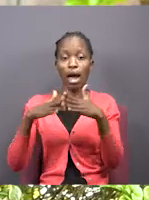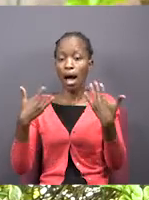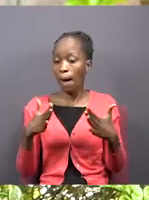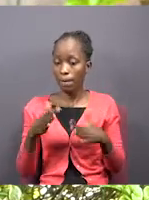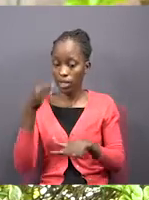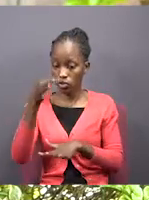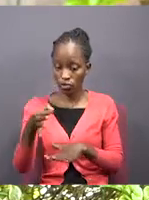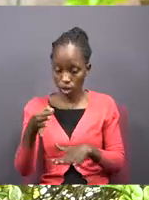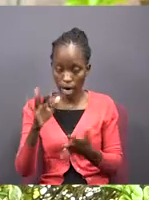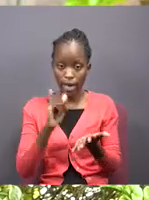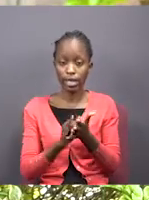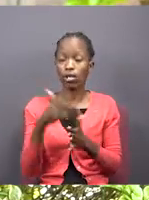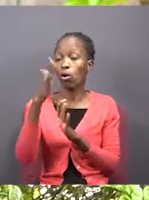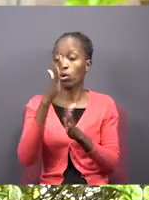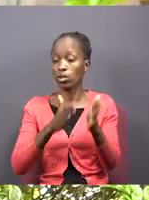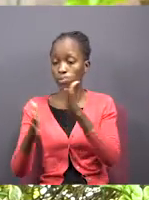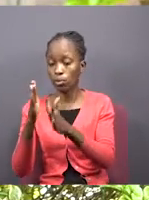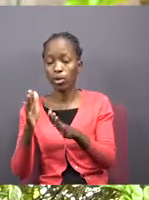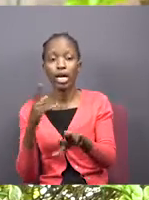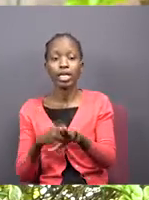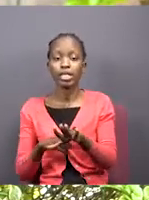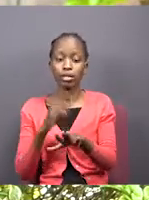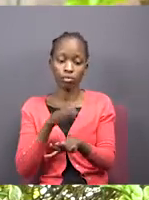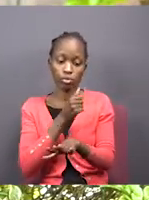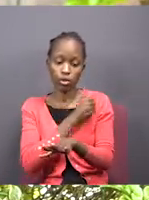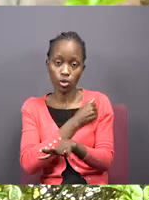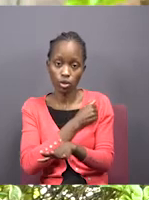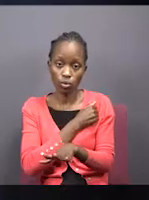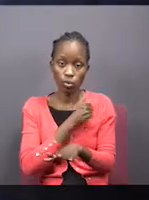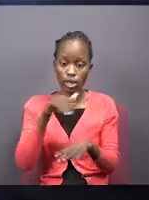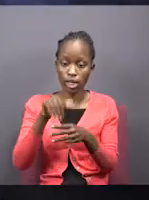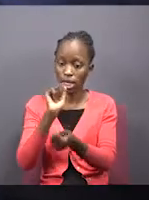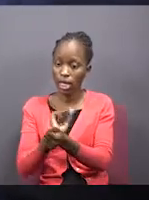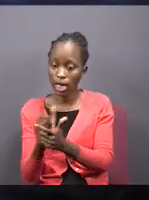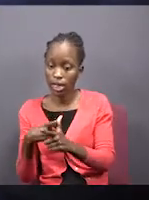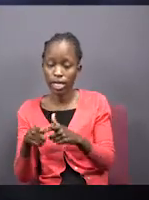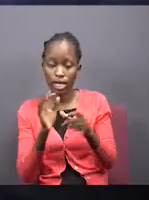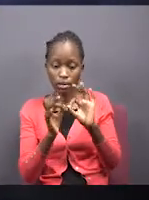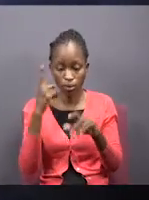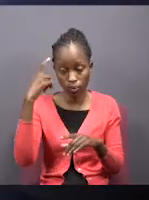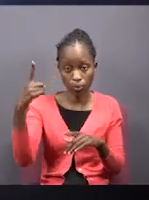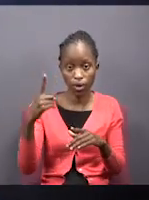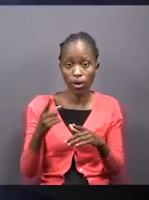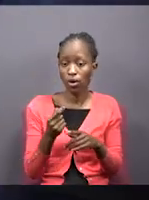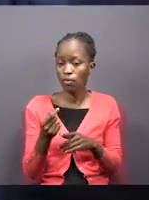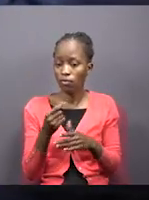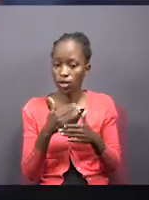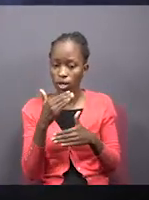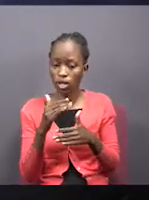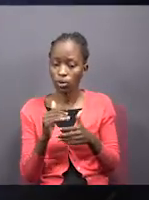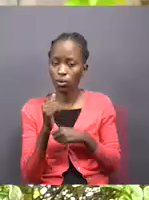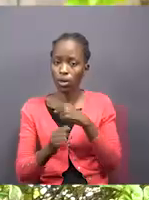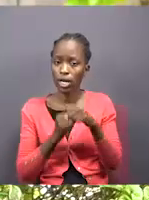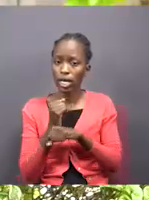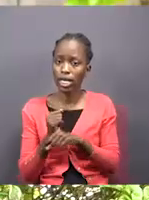ahead of him. As you see, while in jail, he interpreted a king's servant dream. And a few years later, the king had a